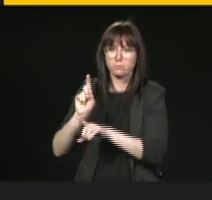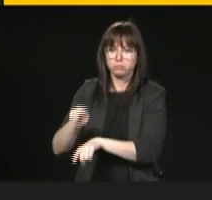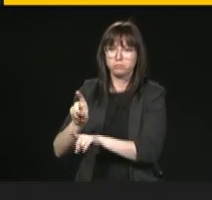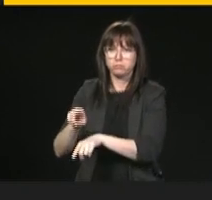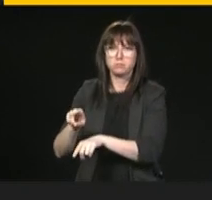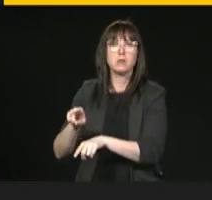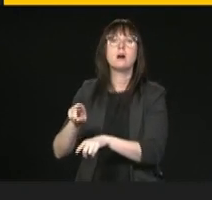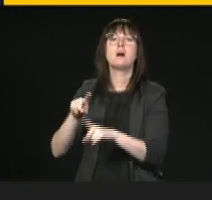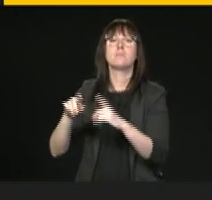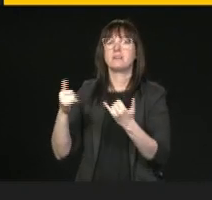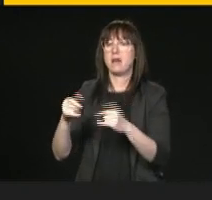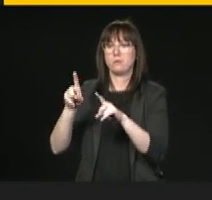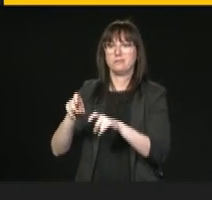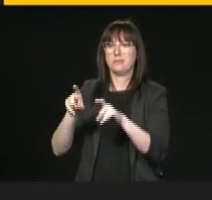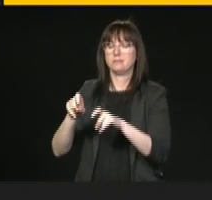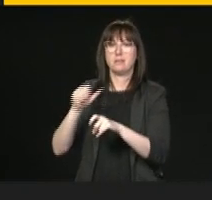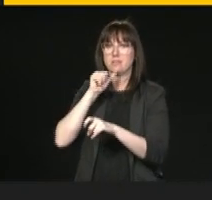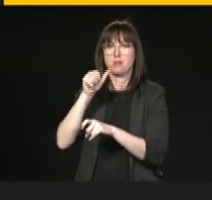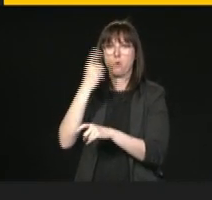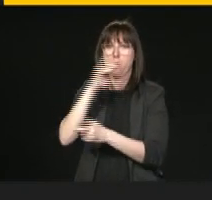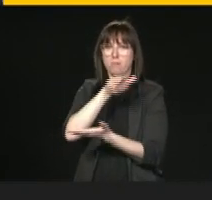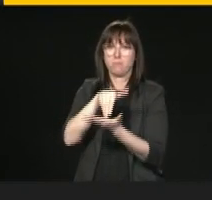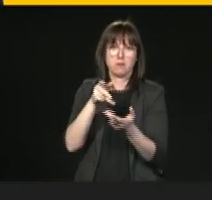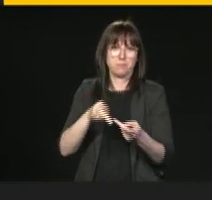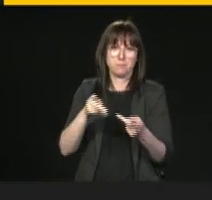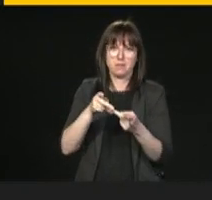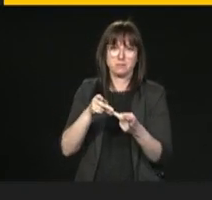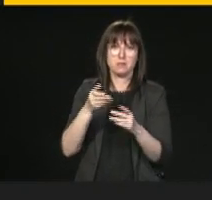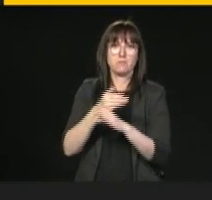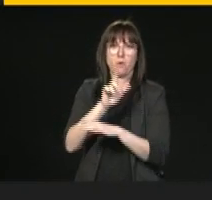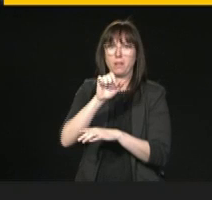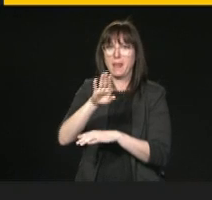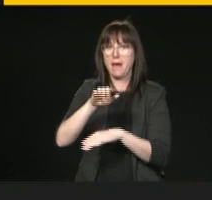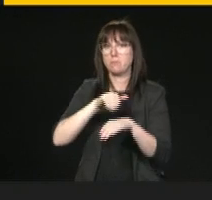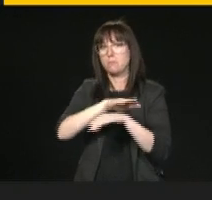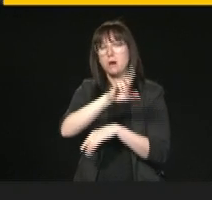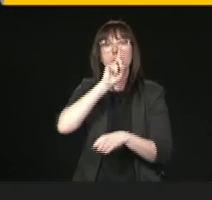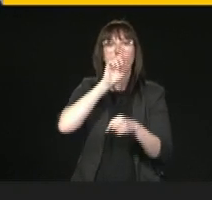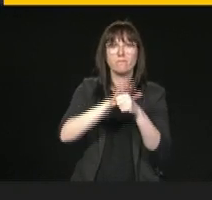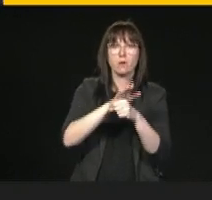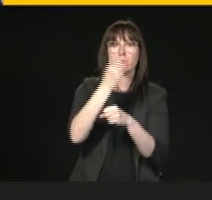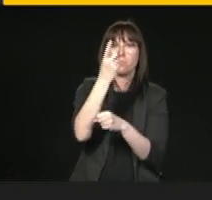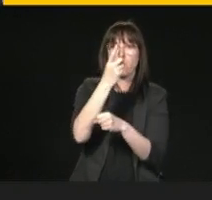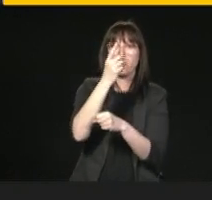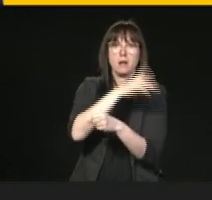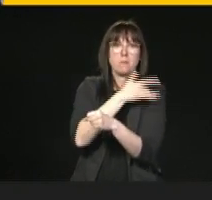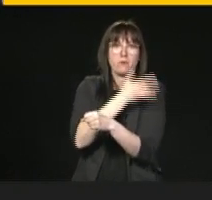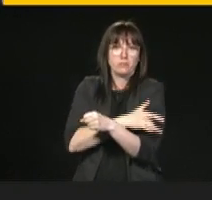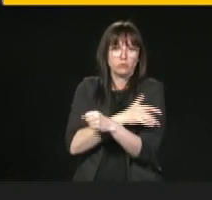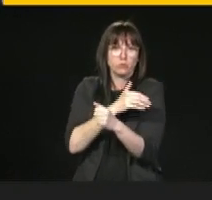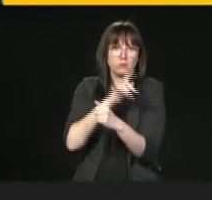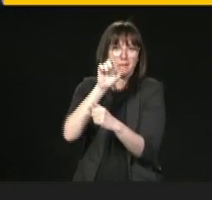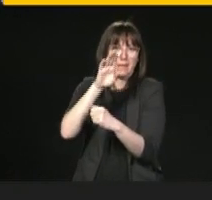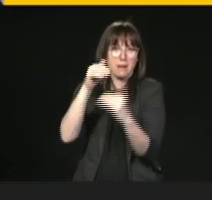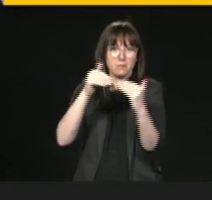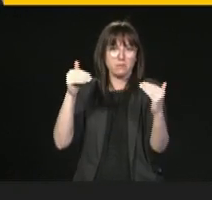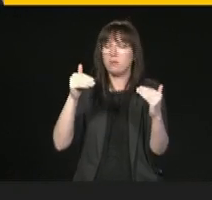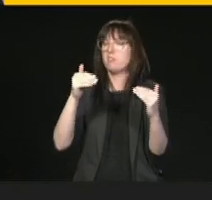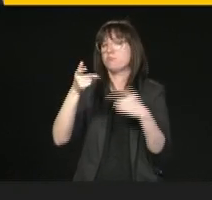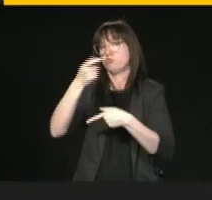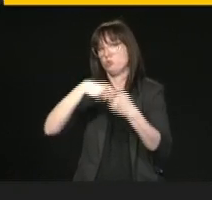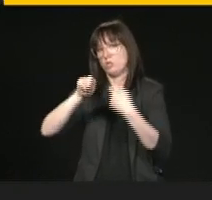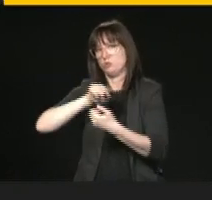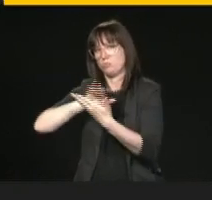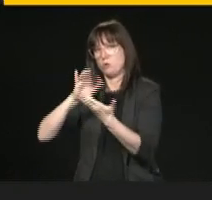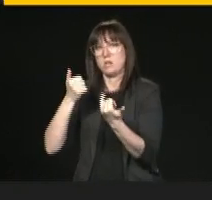it was all the laboratory results had to be verified at sort of the provincial lab level. Now I understand there's a network of 10 laboratories, so they're able